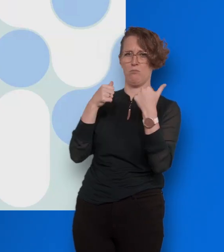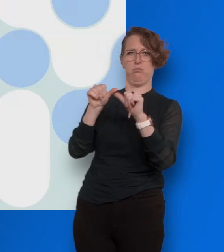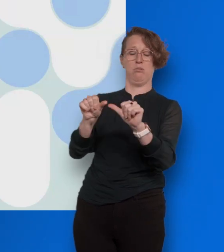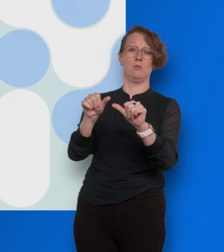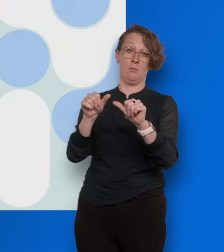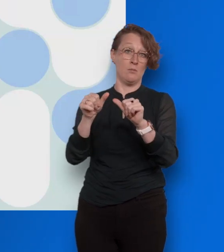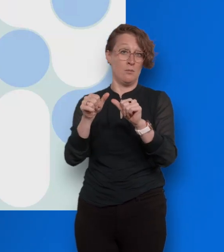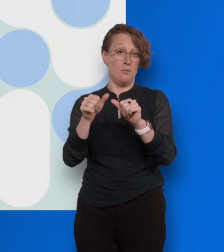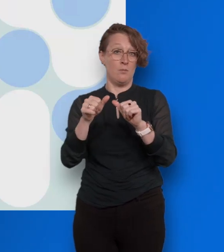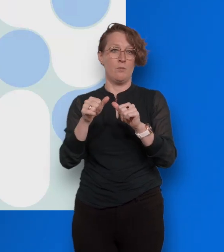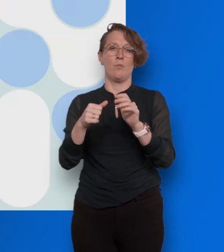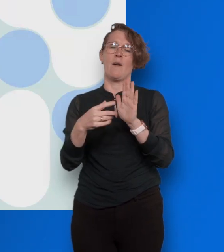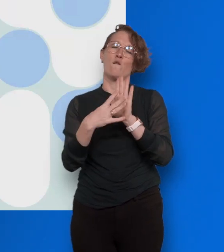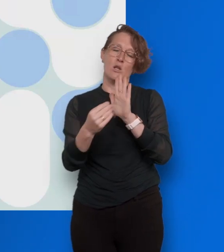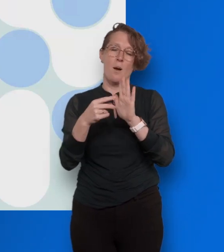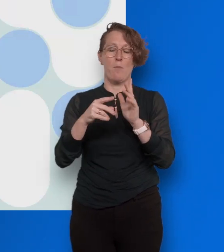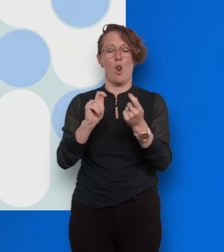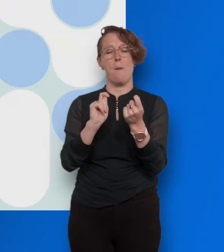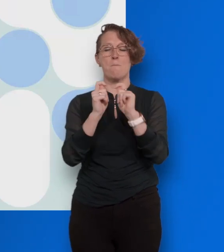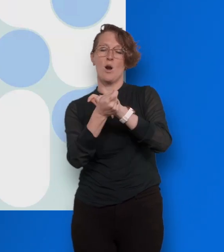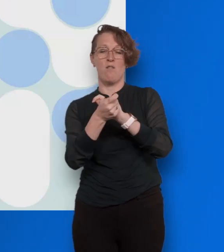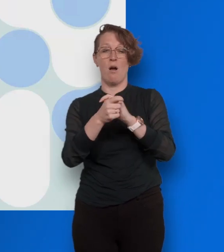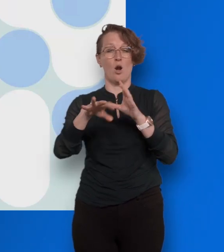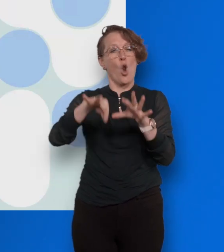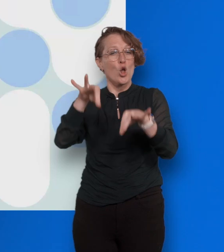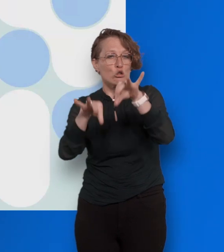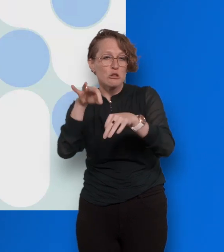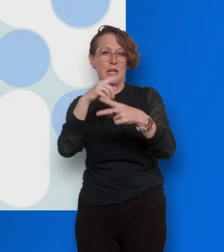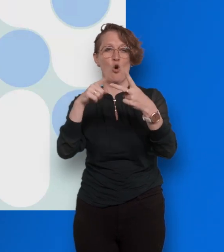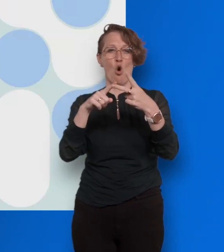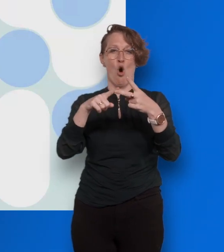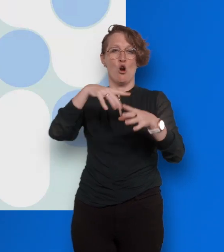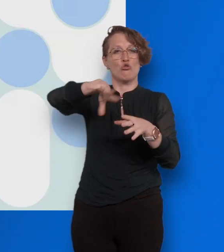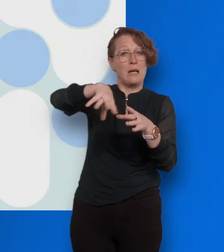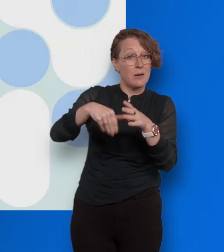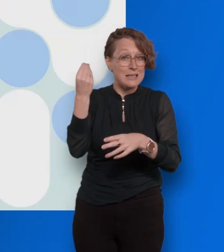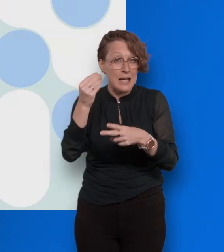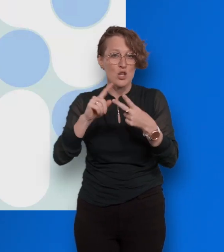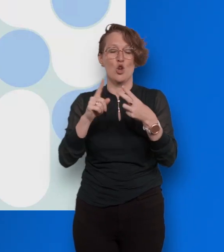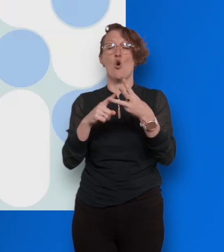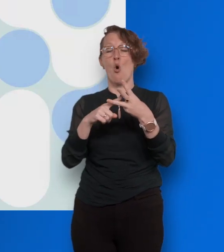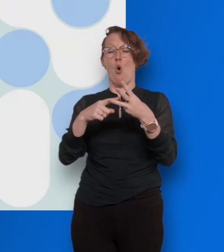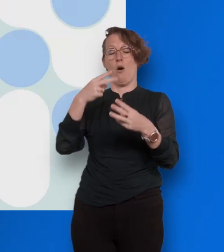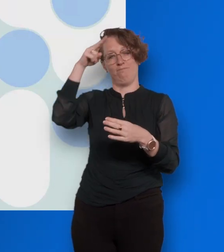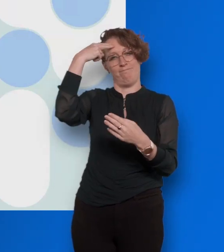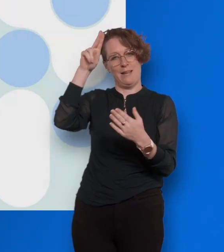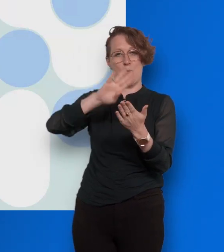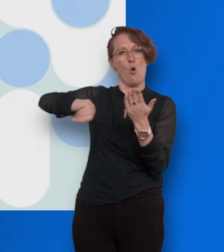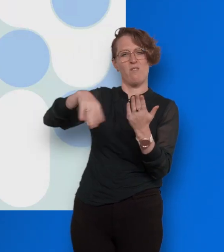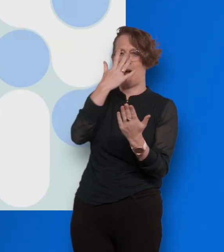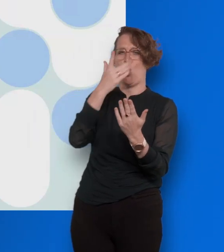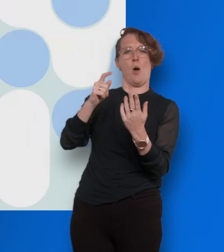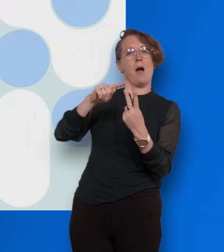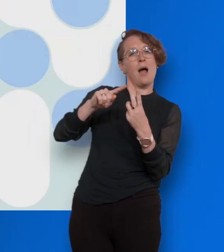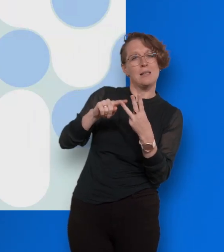what's often called a modified lottery or randomization, or what could happen if we anonymized applications as well